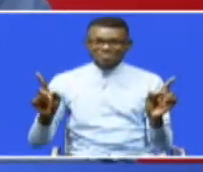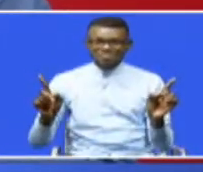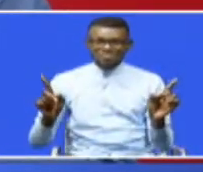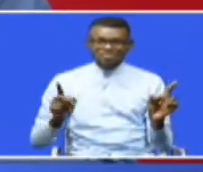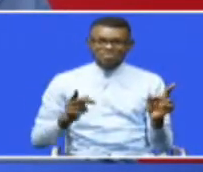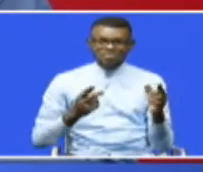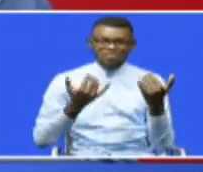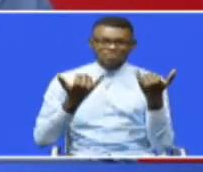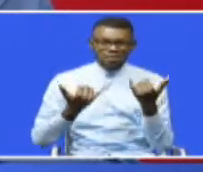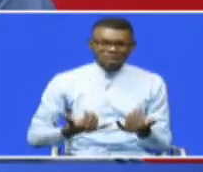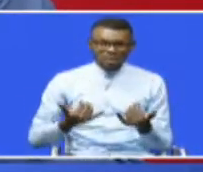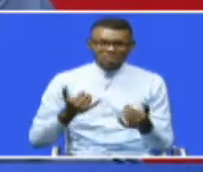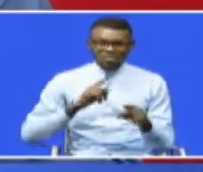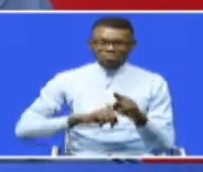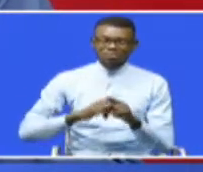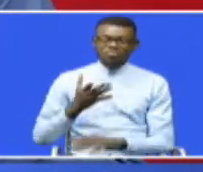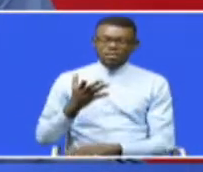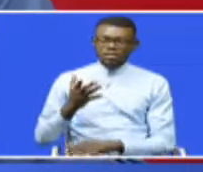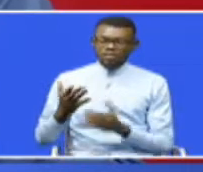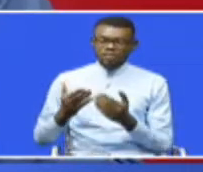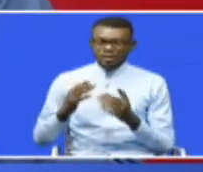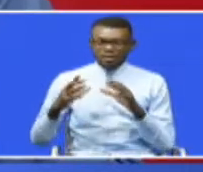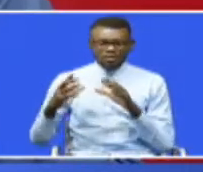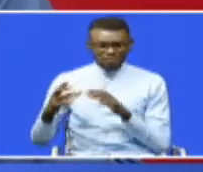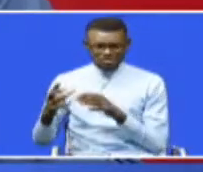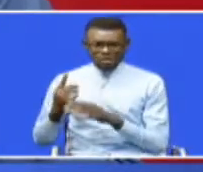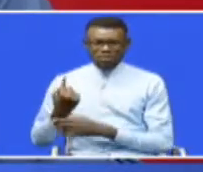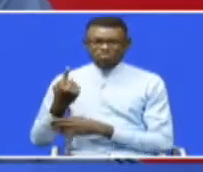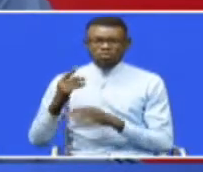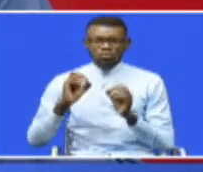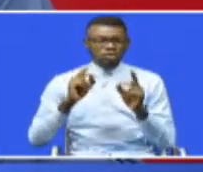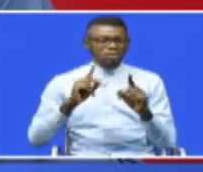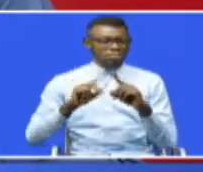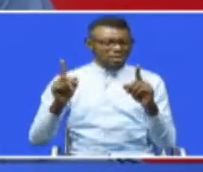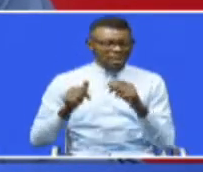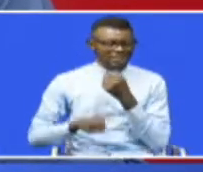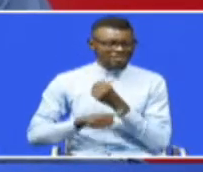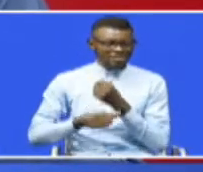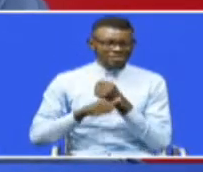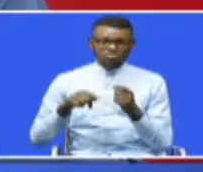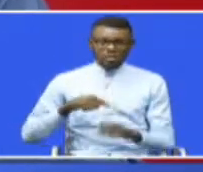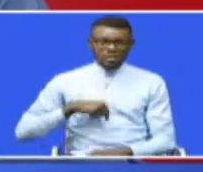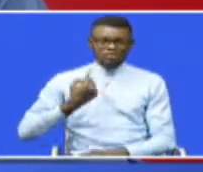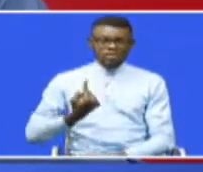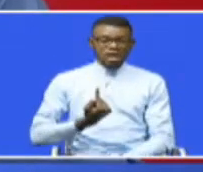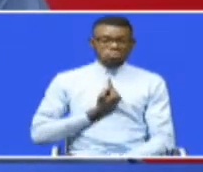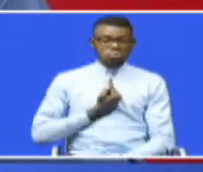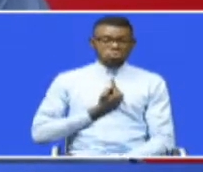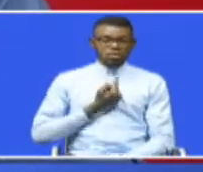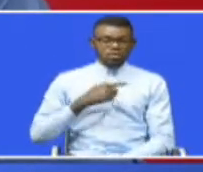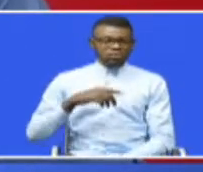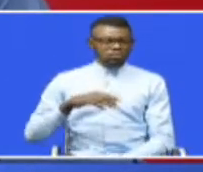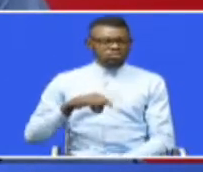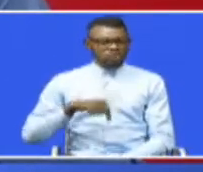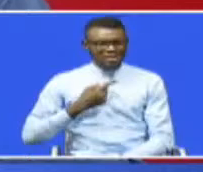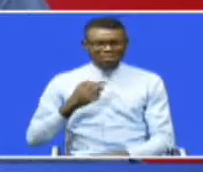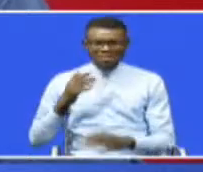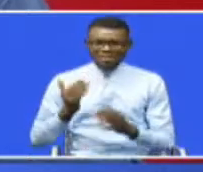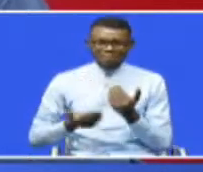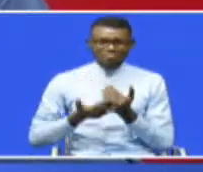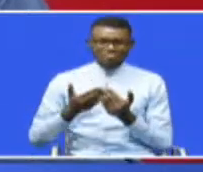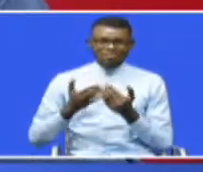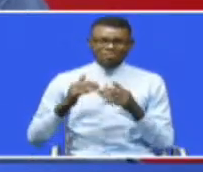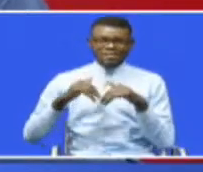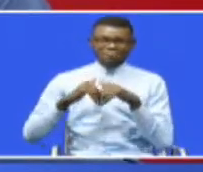faster when they are at home. The danger, of course, of self-isolation and self-quarantine is that it